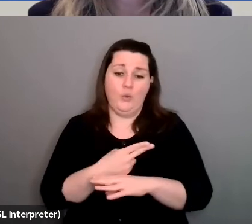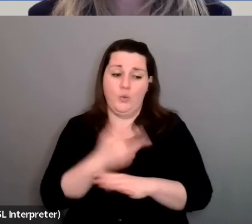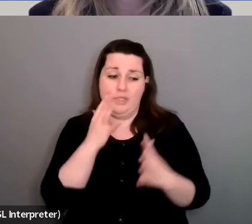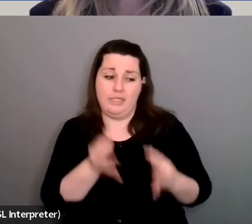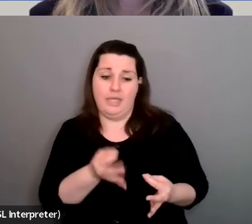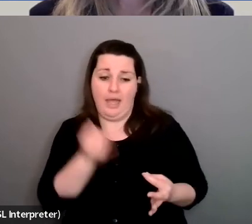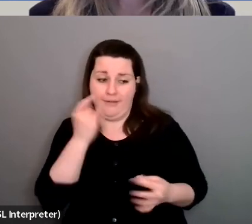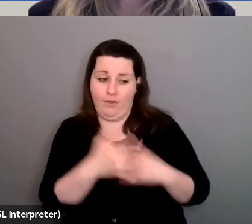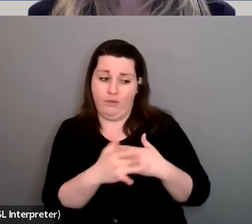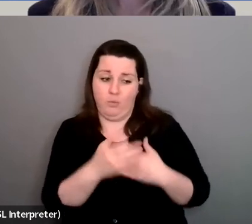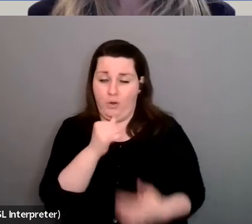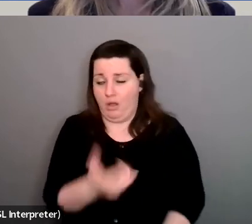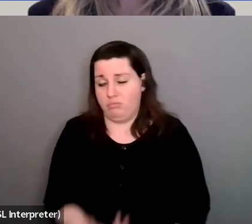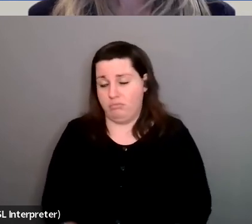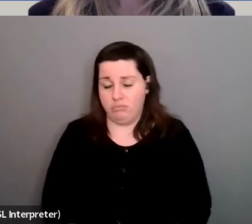not you're eligible.